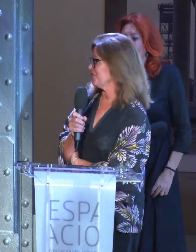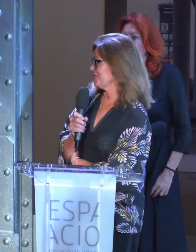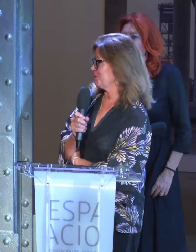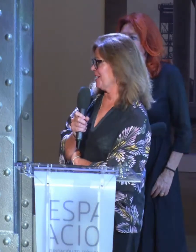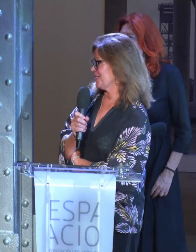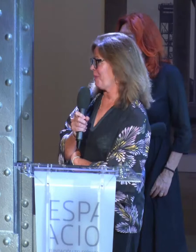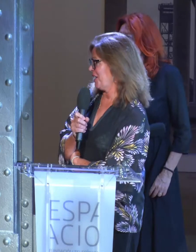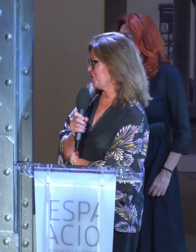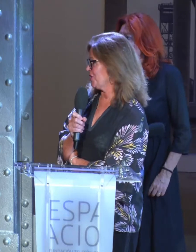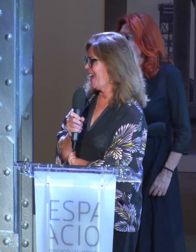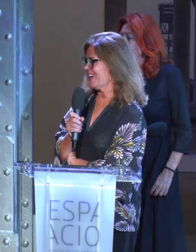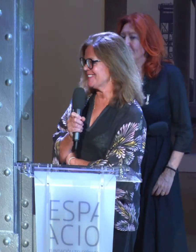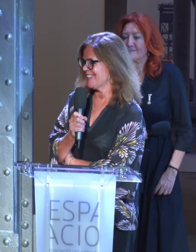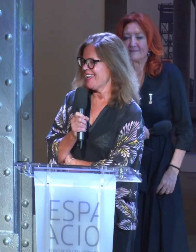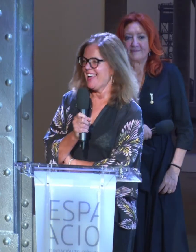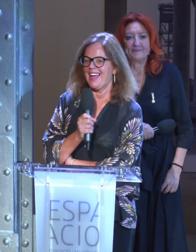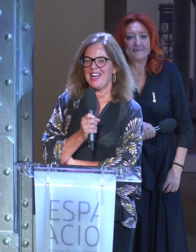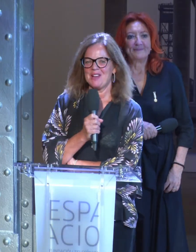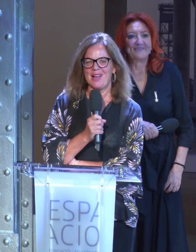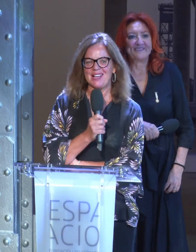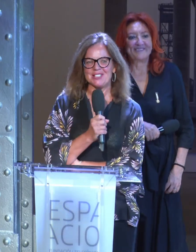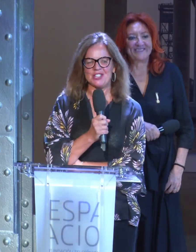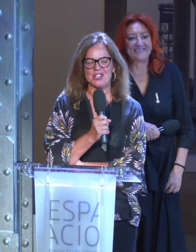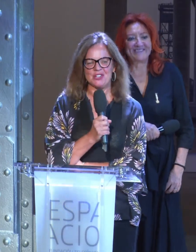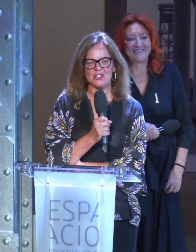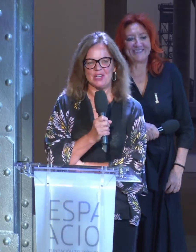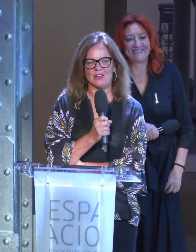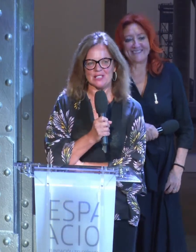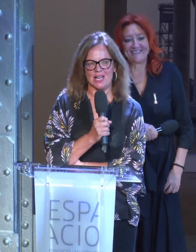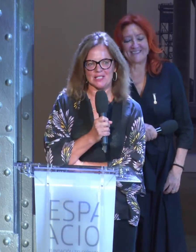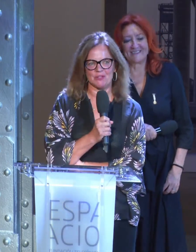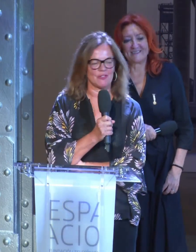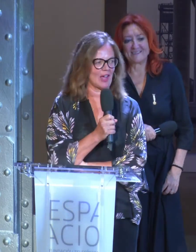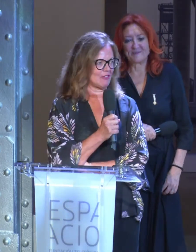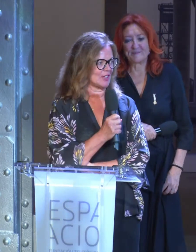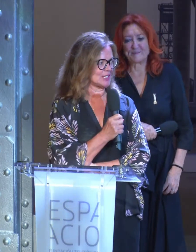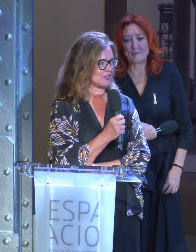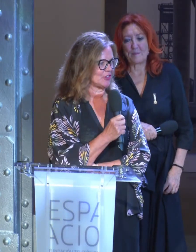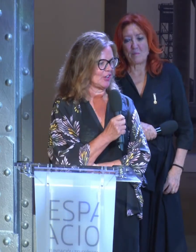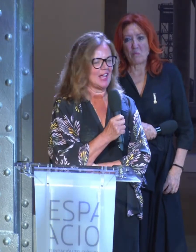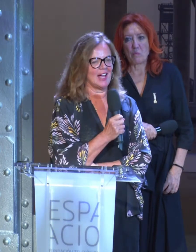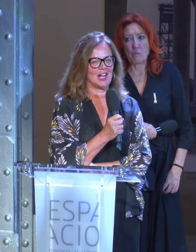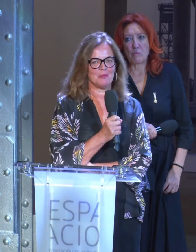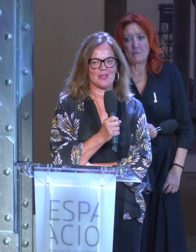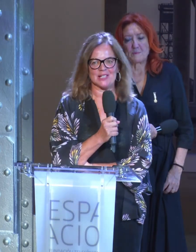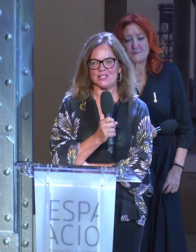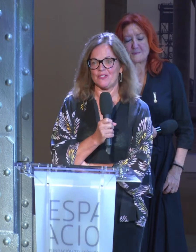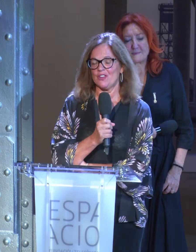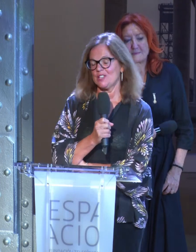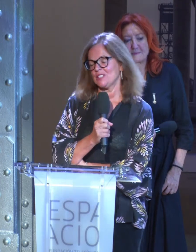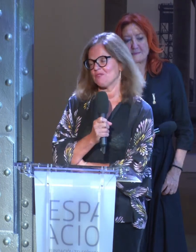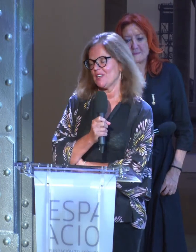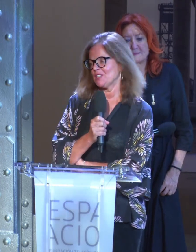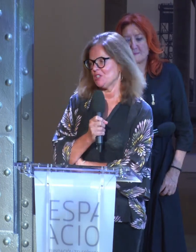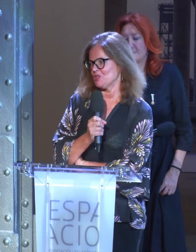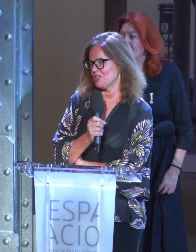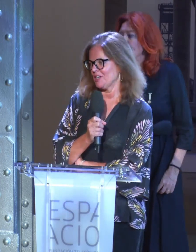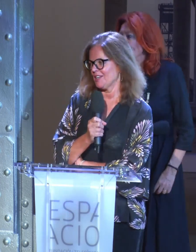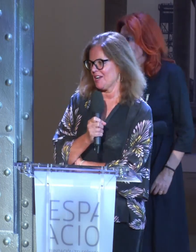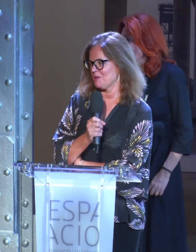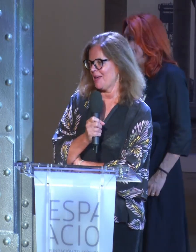Apologies, I can't speak Spanish yet. As the new Chief Executive of Hay Festival, that's the